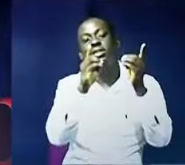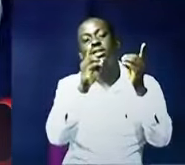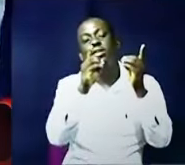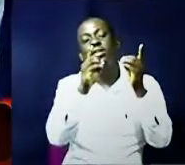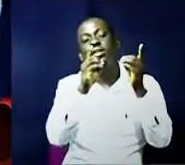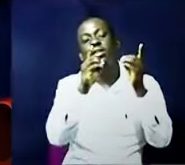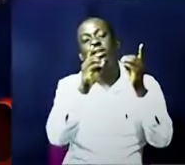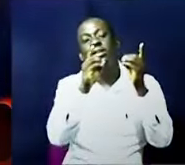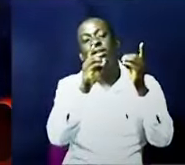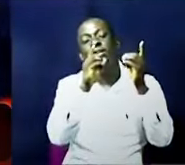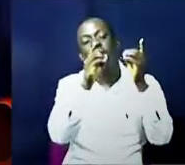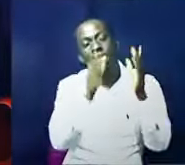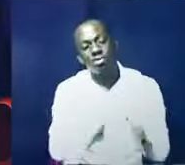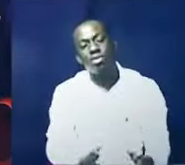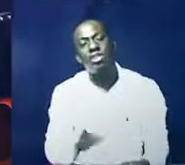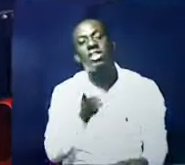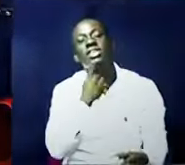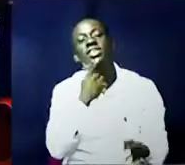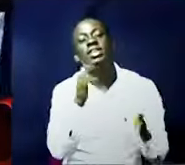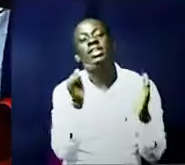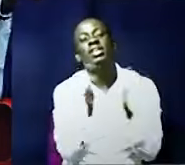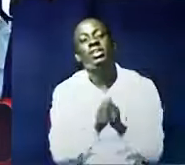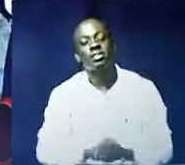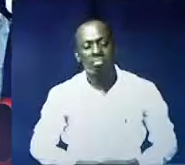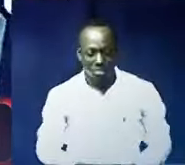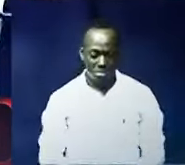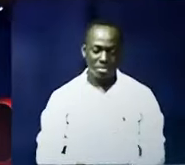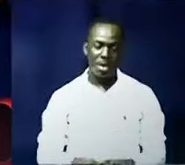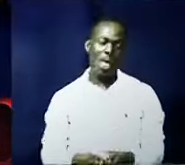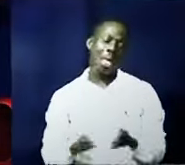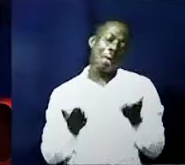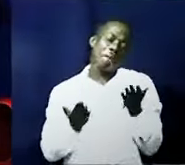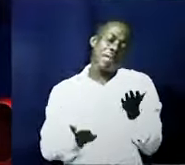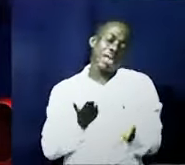apparently the disciples were not praying